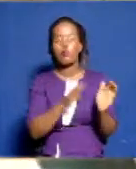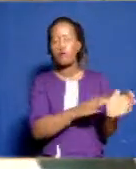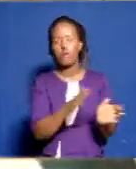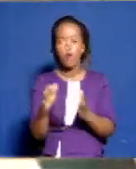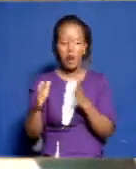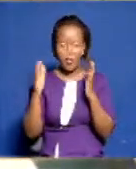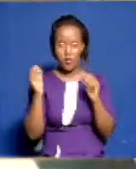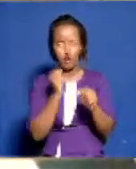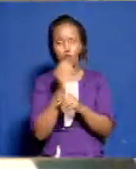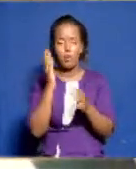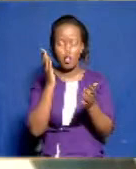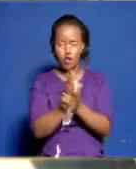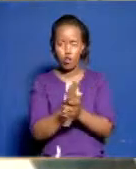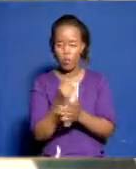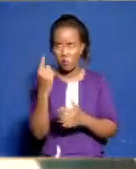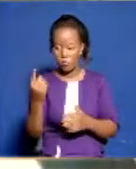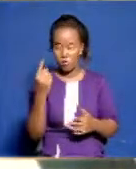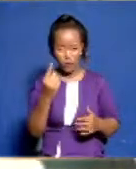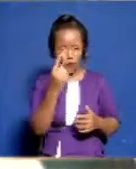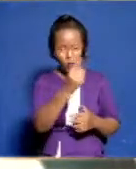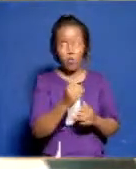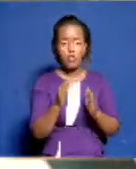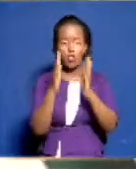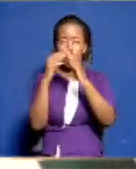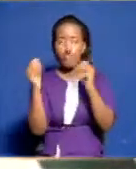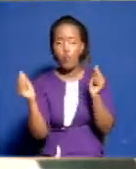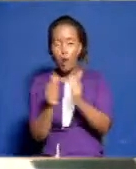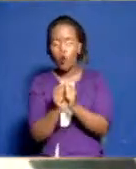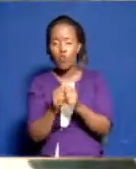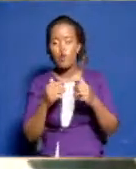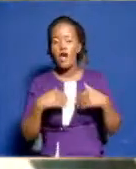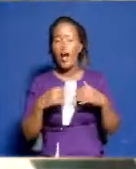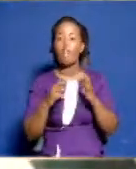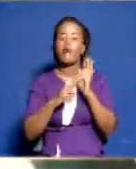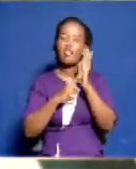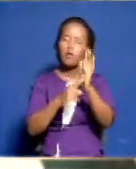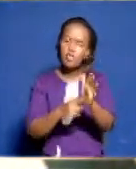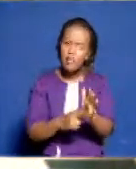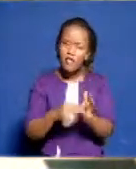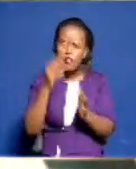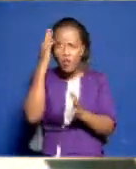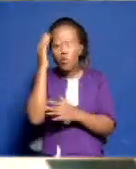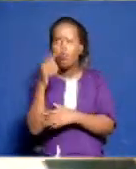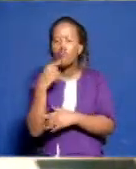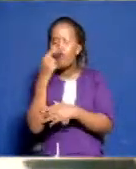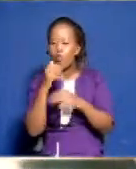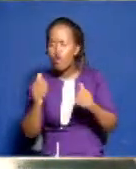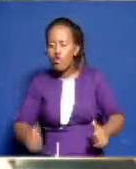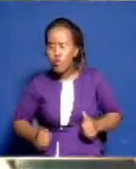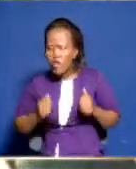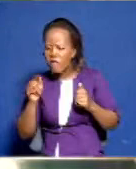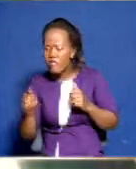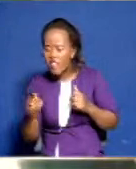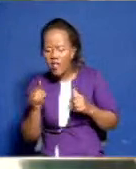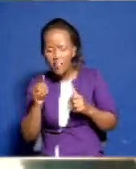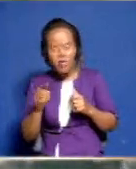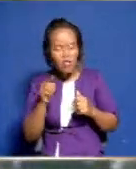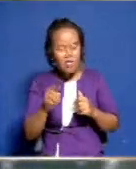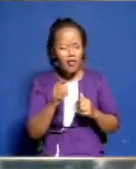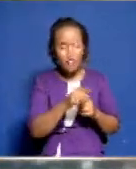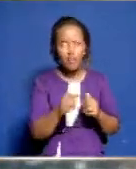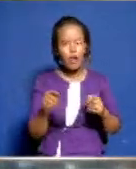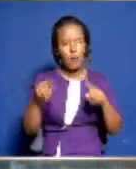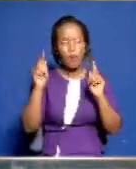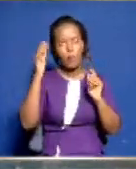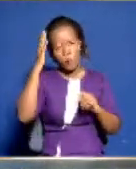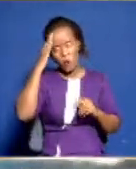one. They were actually ensure that each and every Nyumba Kumi has somebody who is represented and know who is here. If you have any visitor here, they should know.